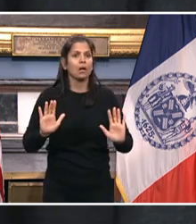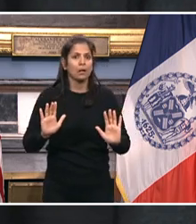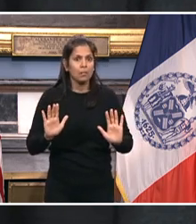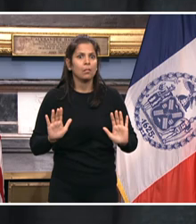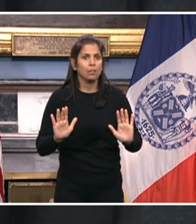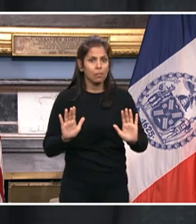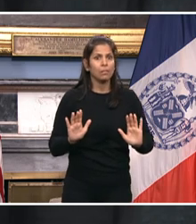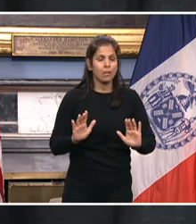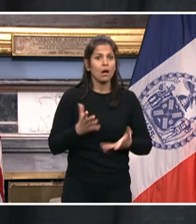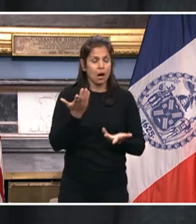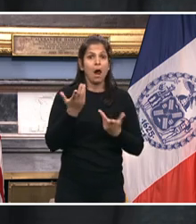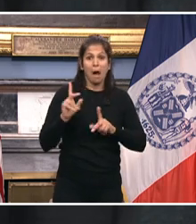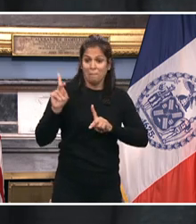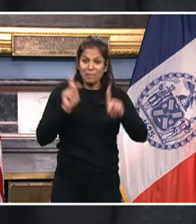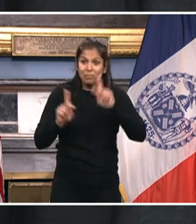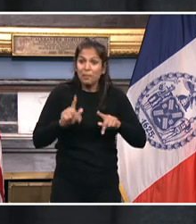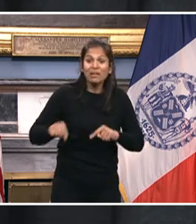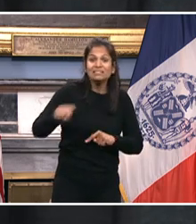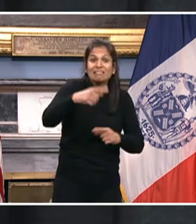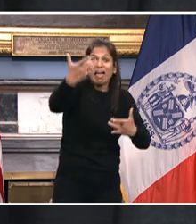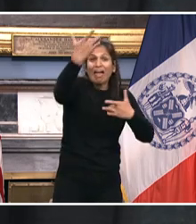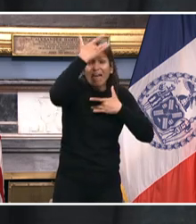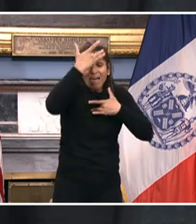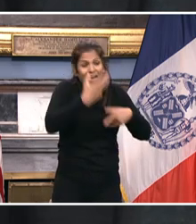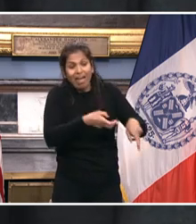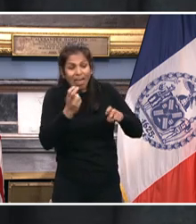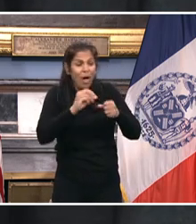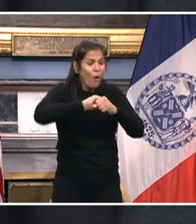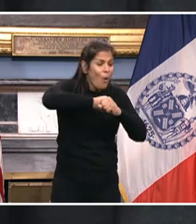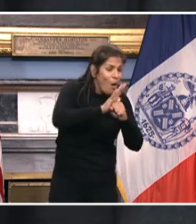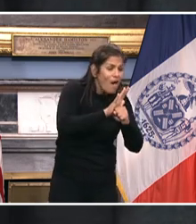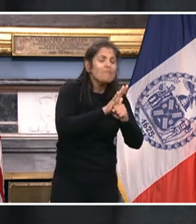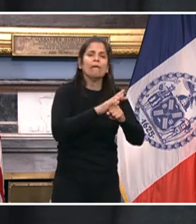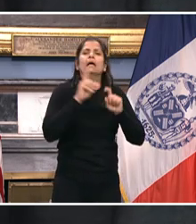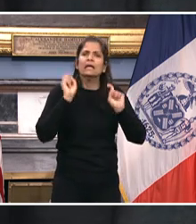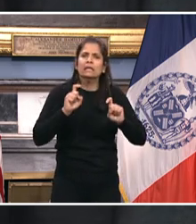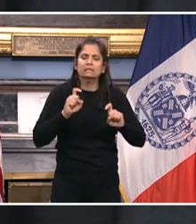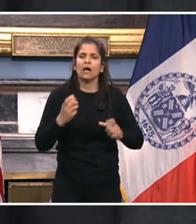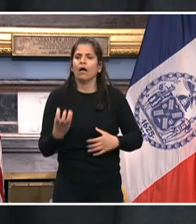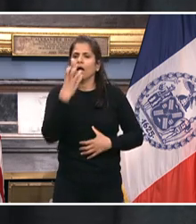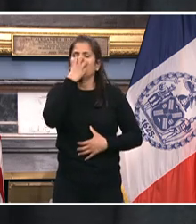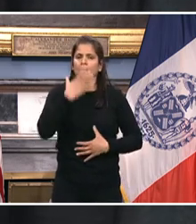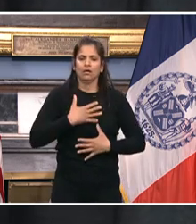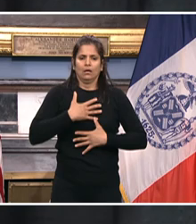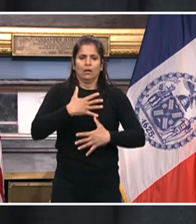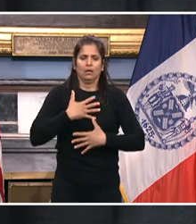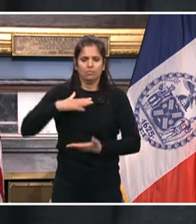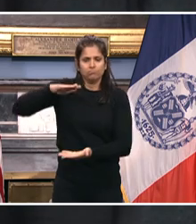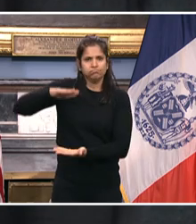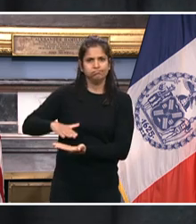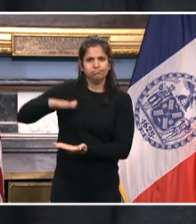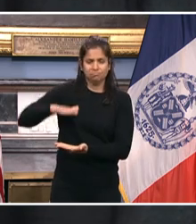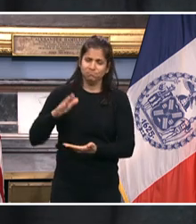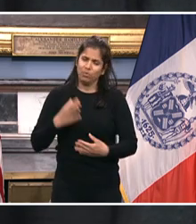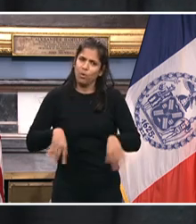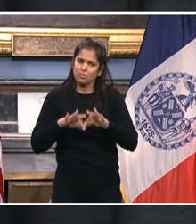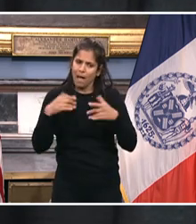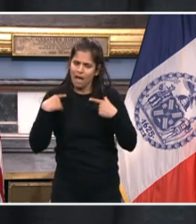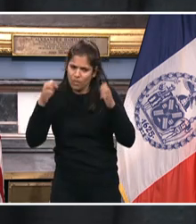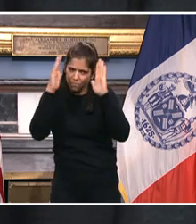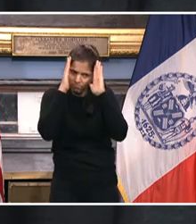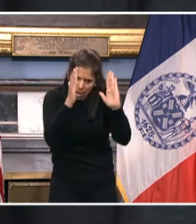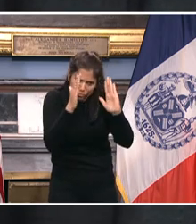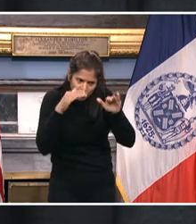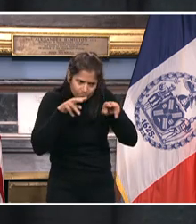before. And a lot of what we're experiencing in our public hospitals and independent hospitals is not, I don't want anyone to think